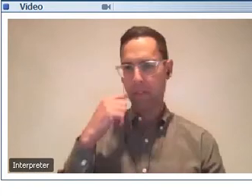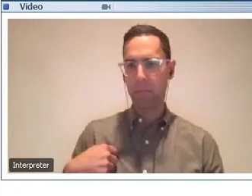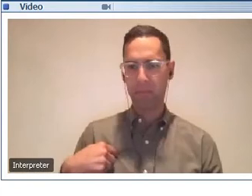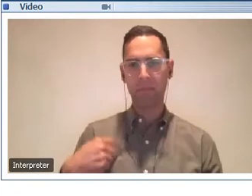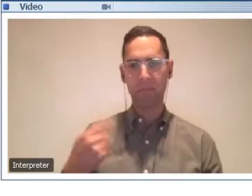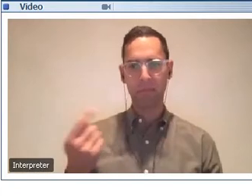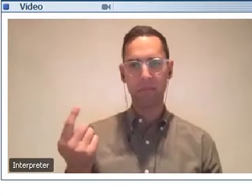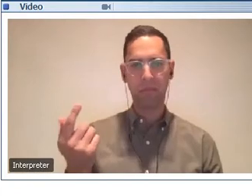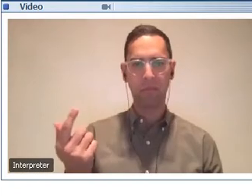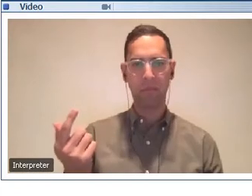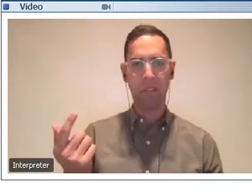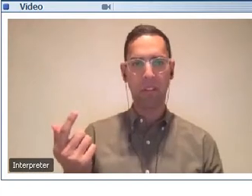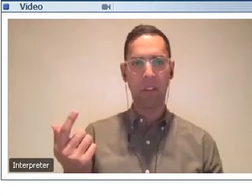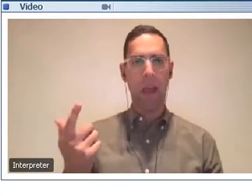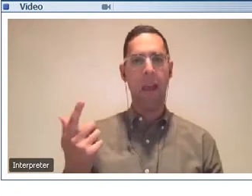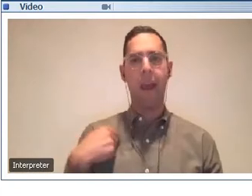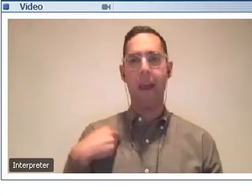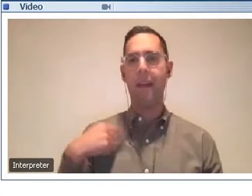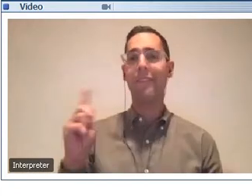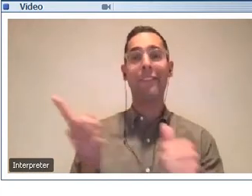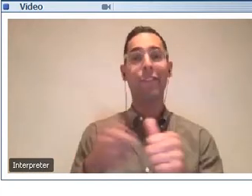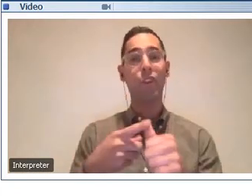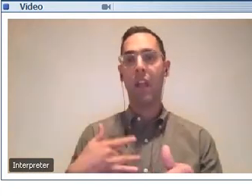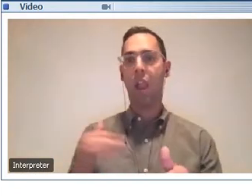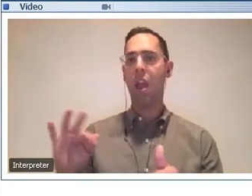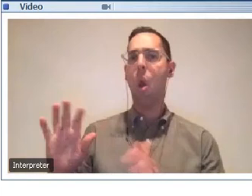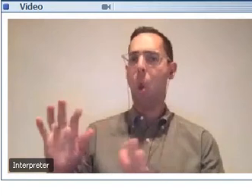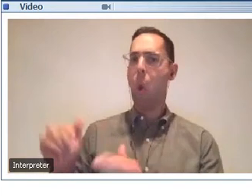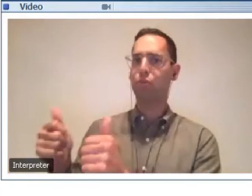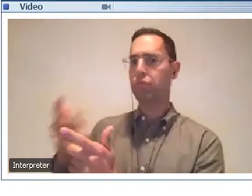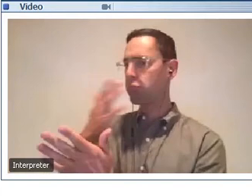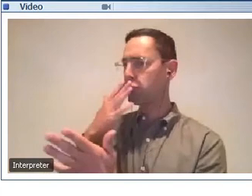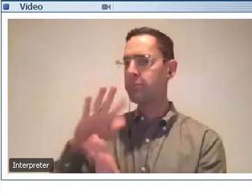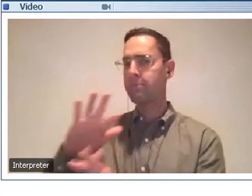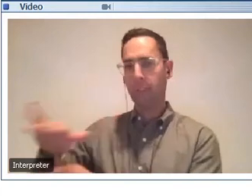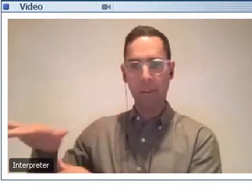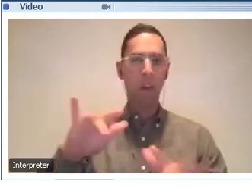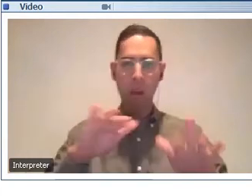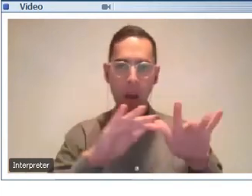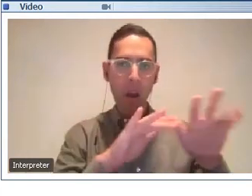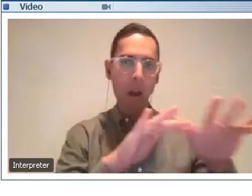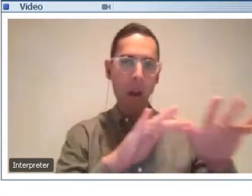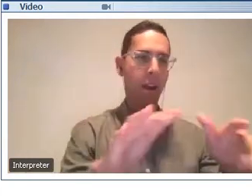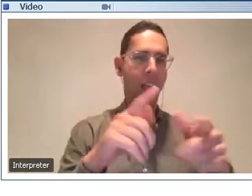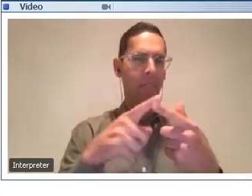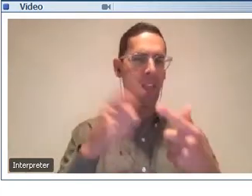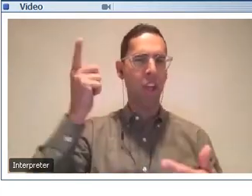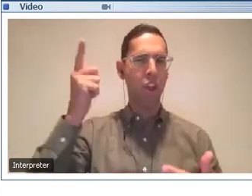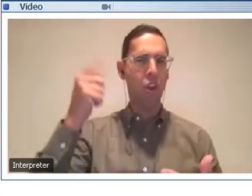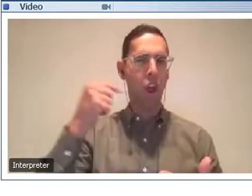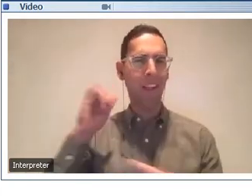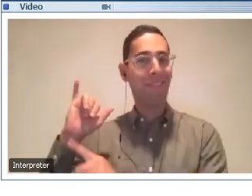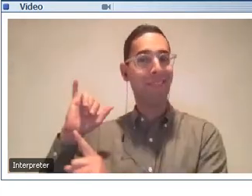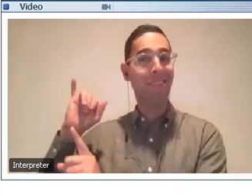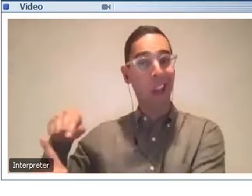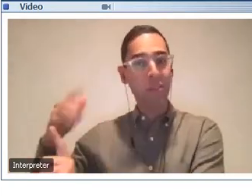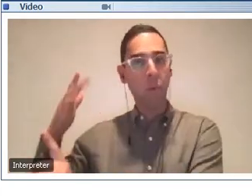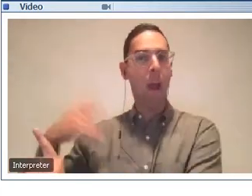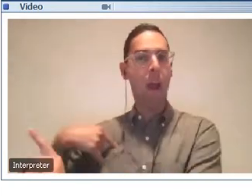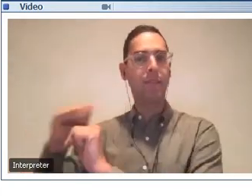I truly began to understand that opportunity from a policy perspective. But professionally, I would say